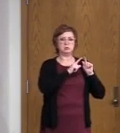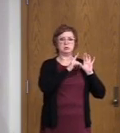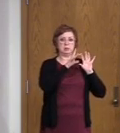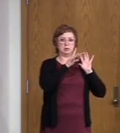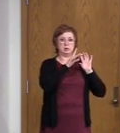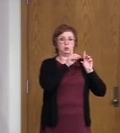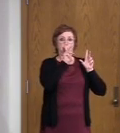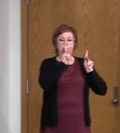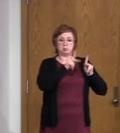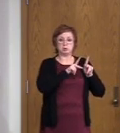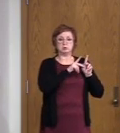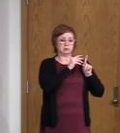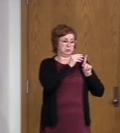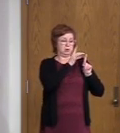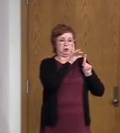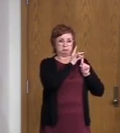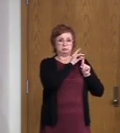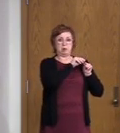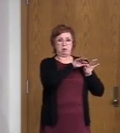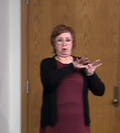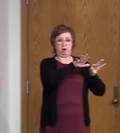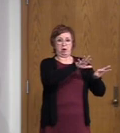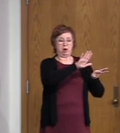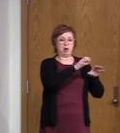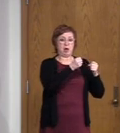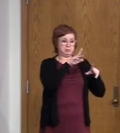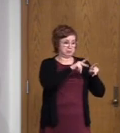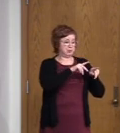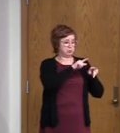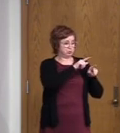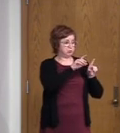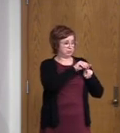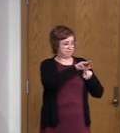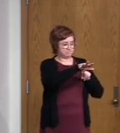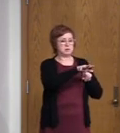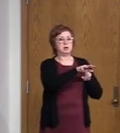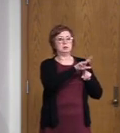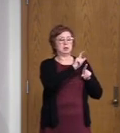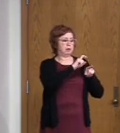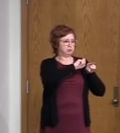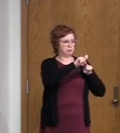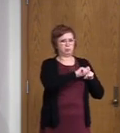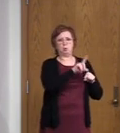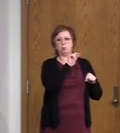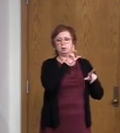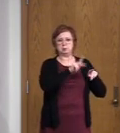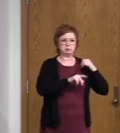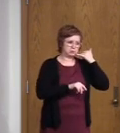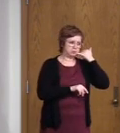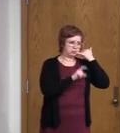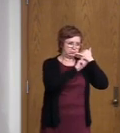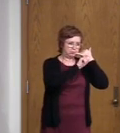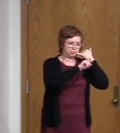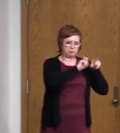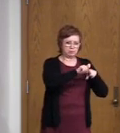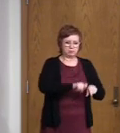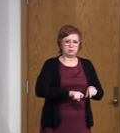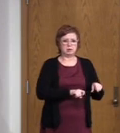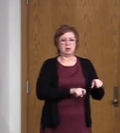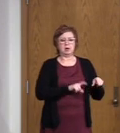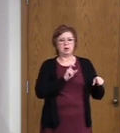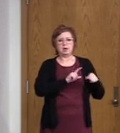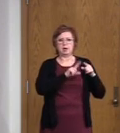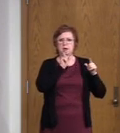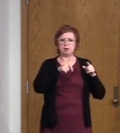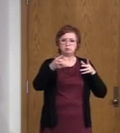that duty, because of the need across the province and the importance of contact tracing to break the chain of transmission across the province, we split that now into